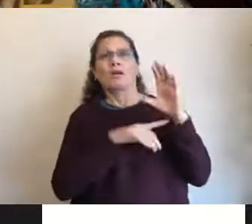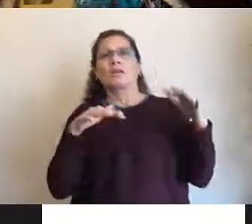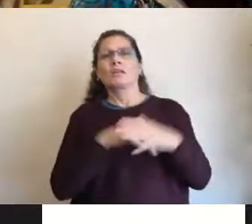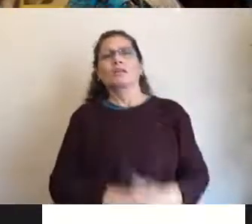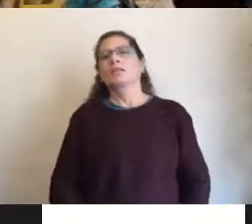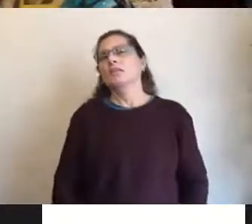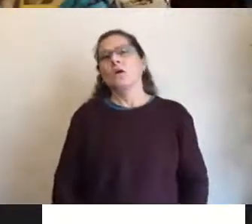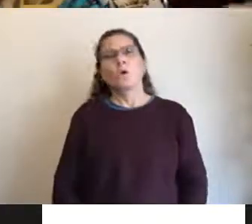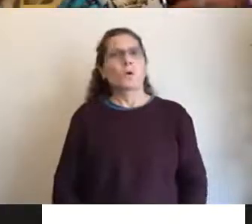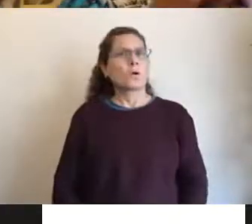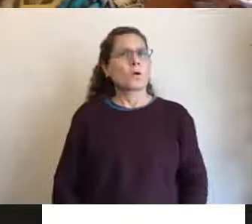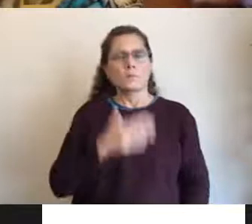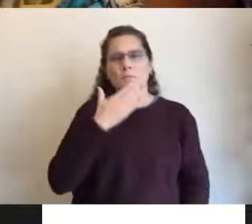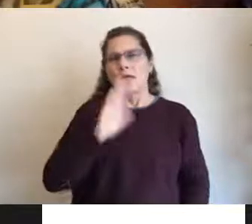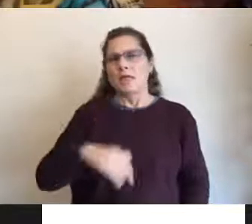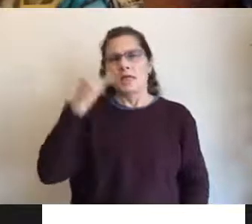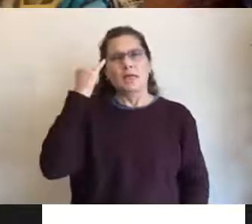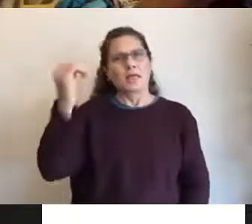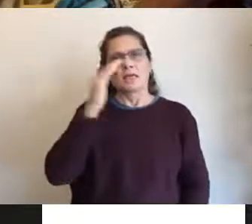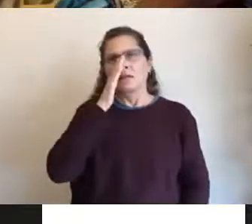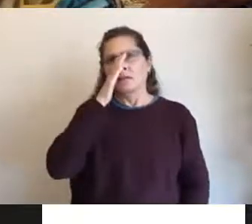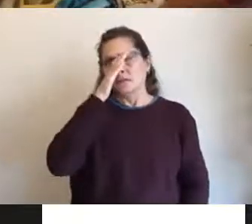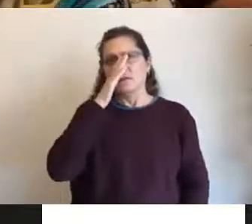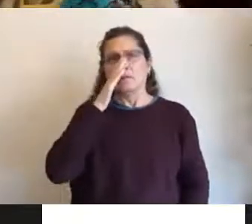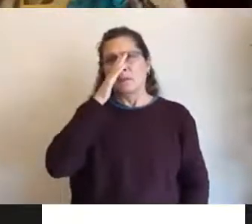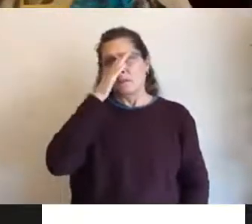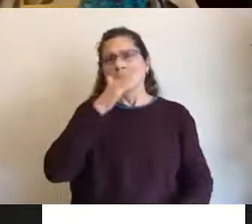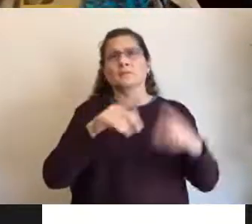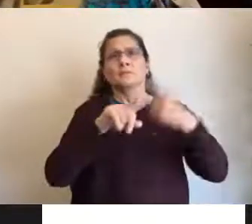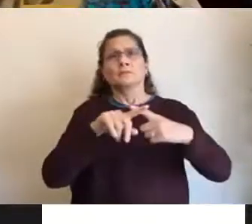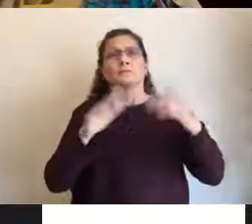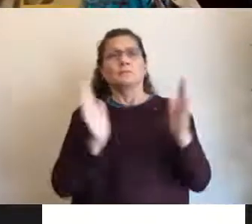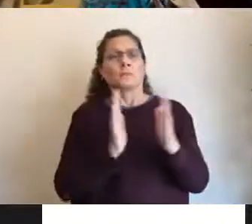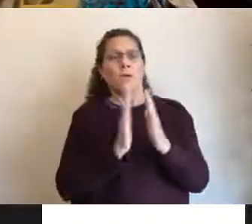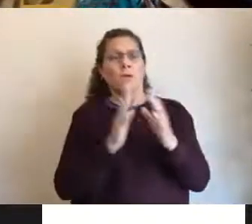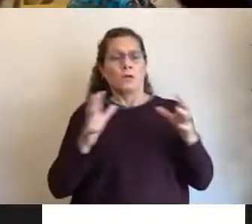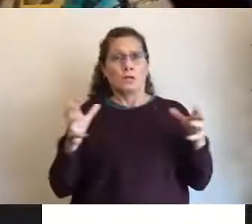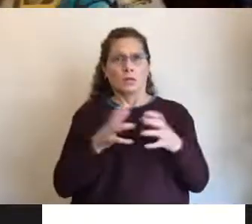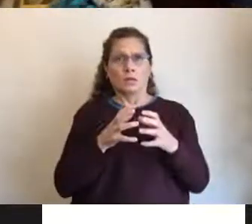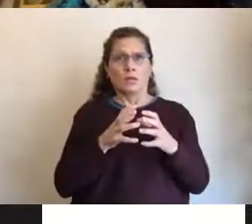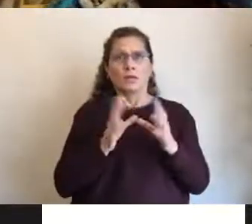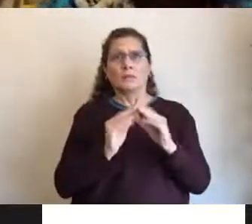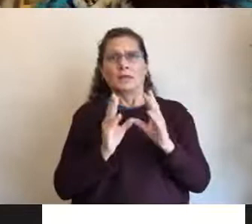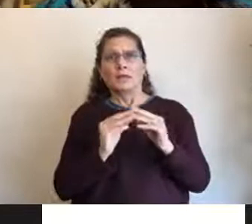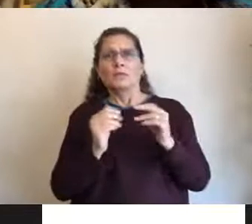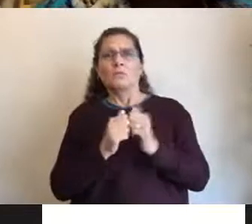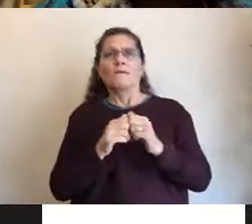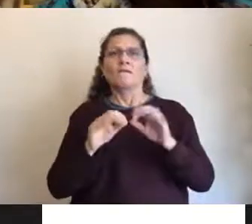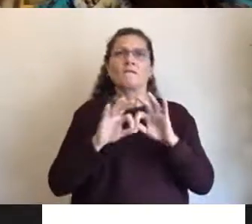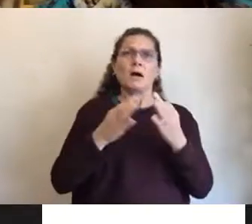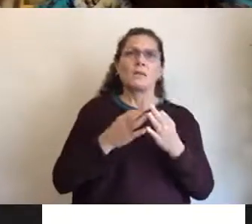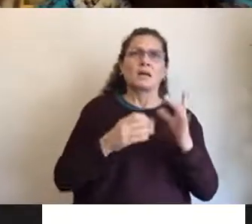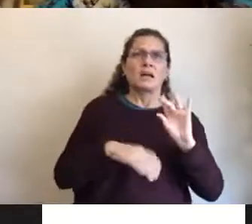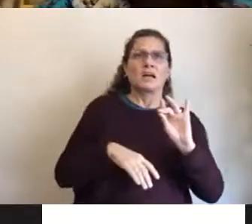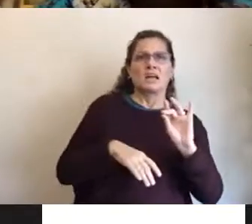small gatherings with friends, with neighbors, with extended families, 8 at a time, 10 at a time, 12 at a time. And those can add up to be just